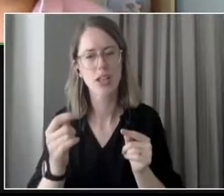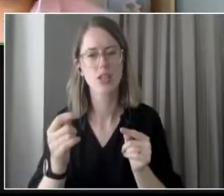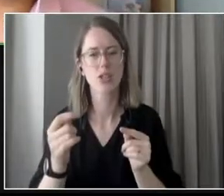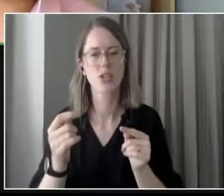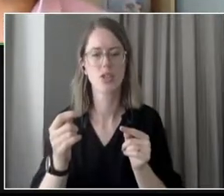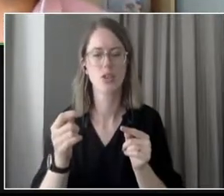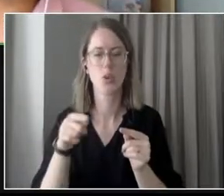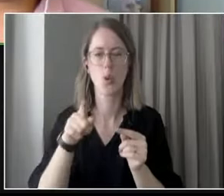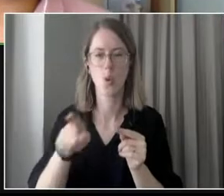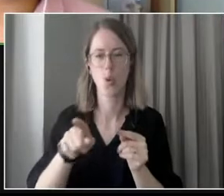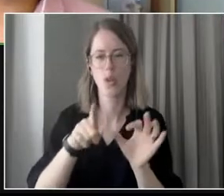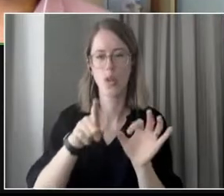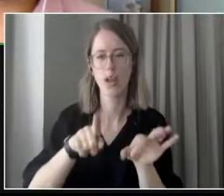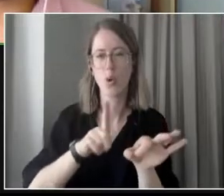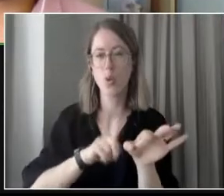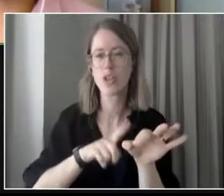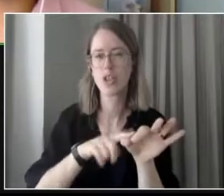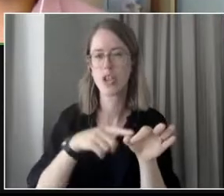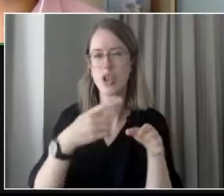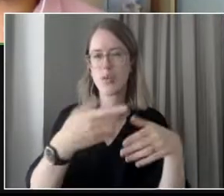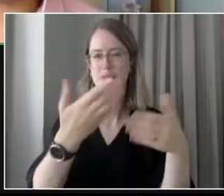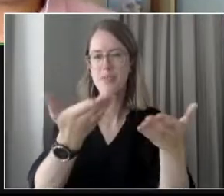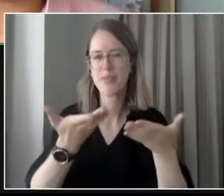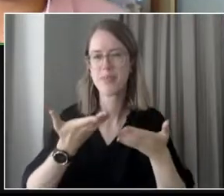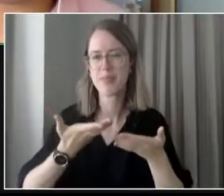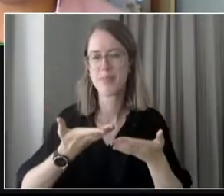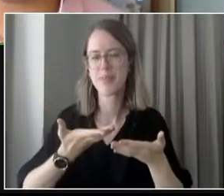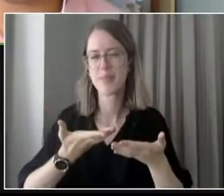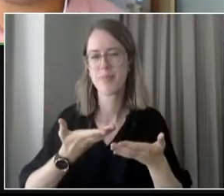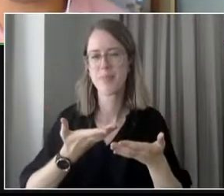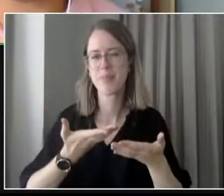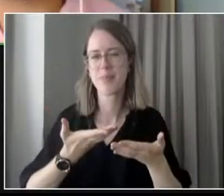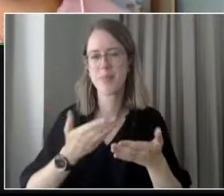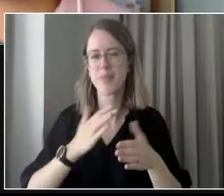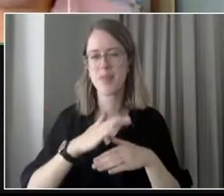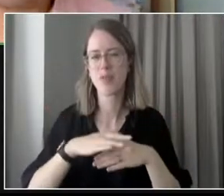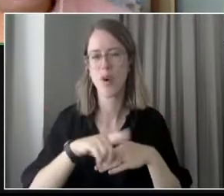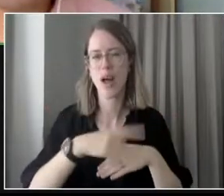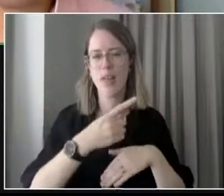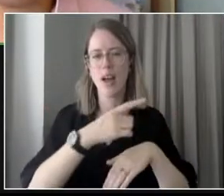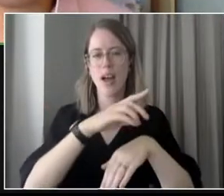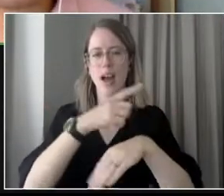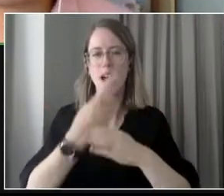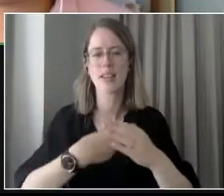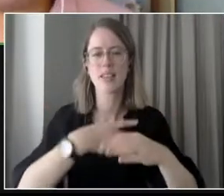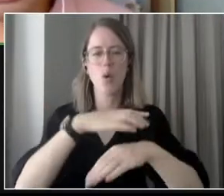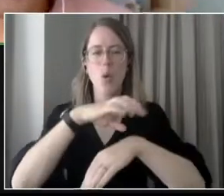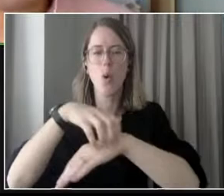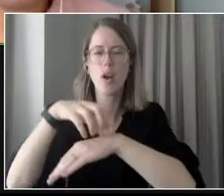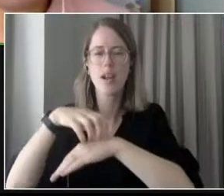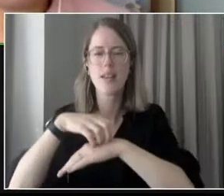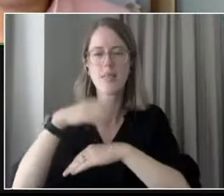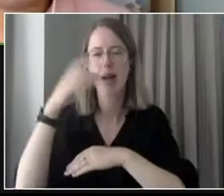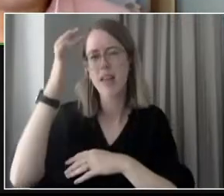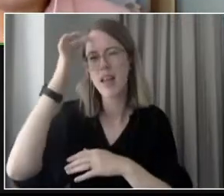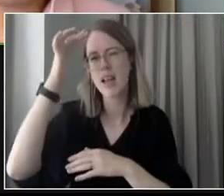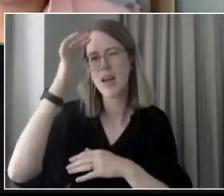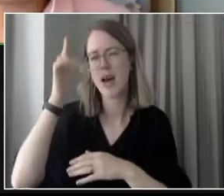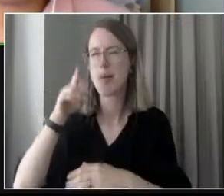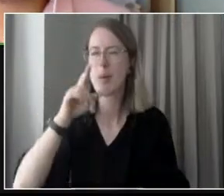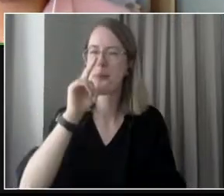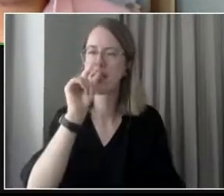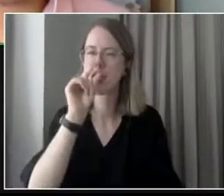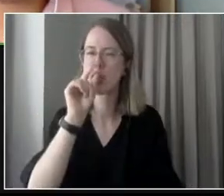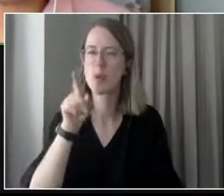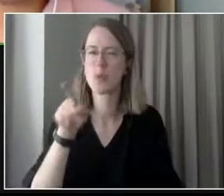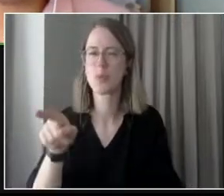that you've laid around other arts organisations thinking about this massive potential. I